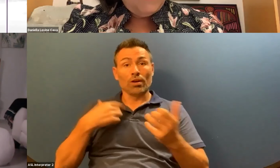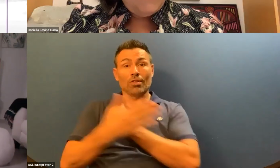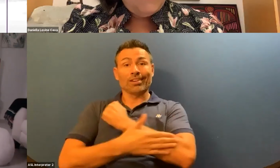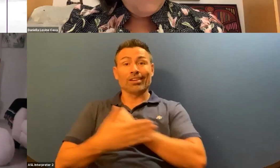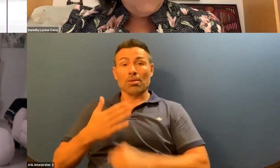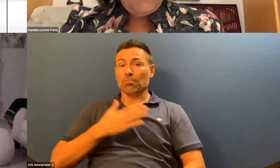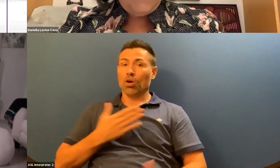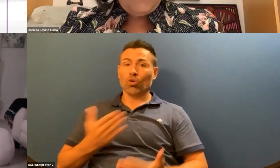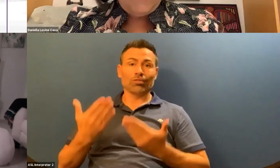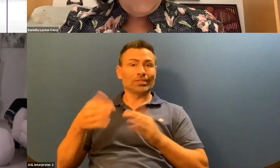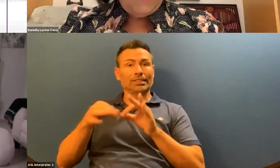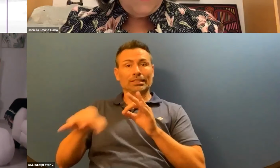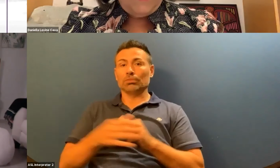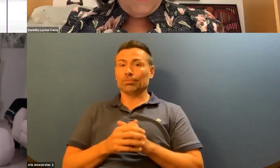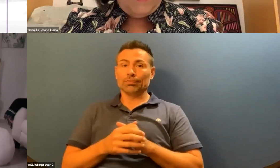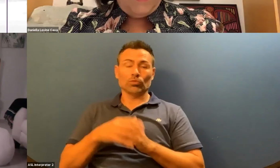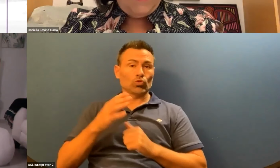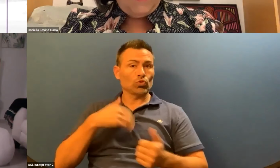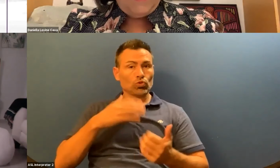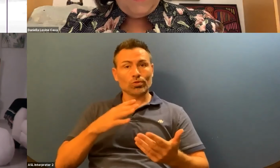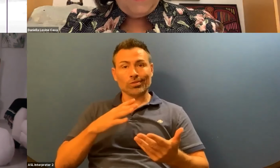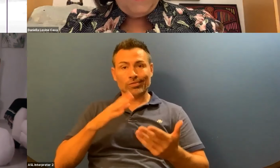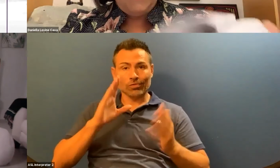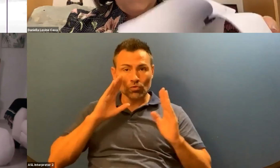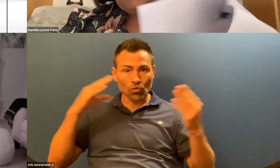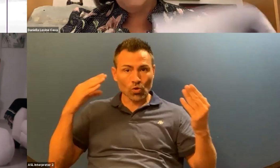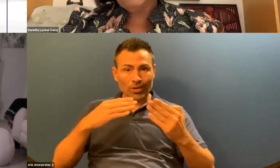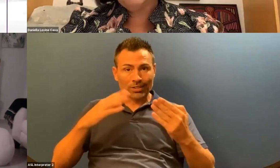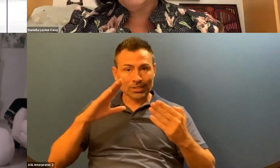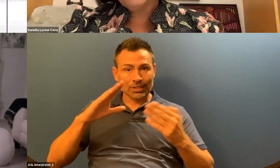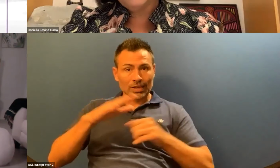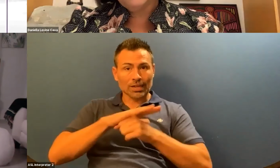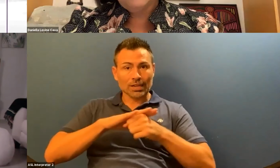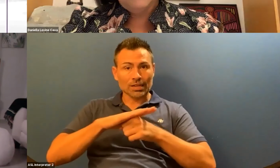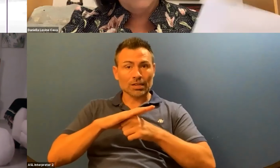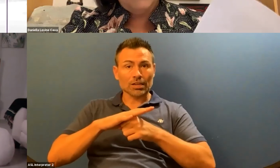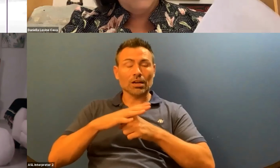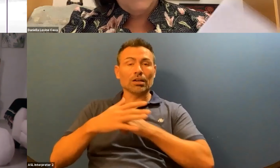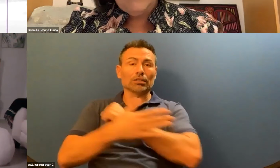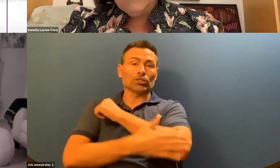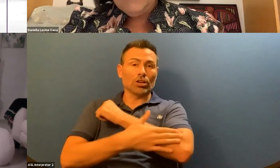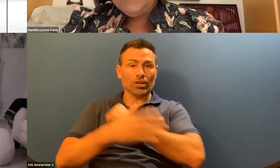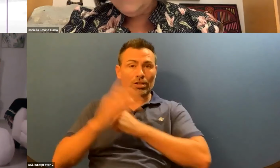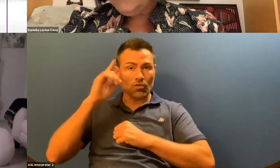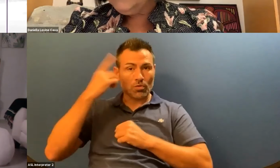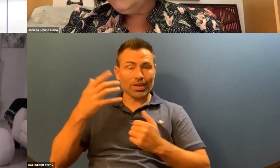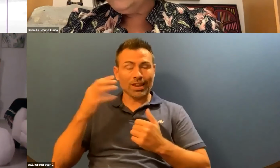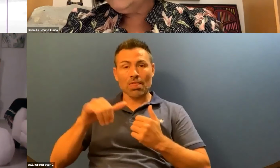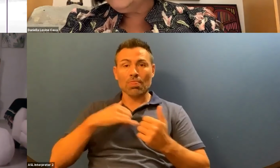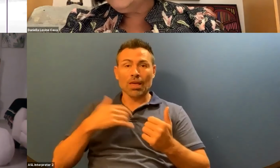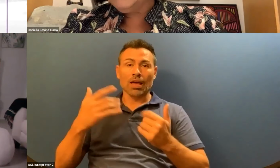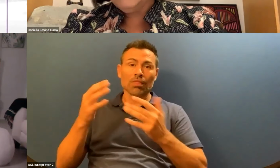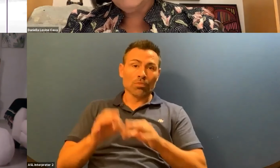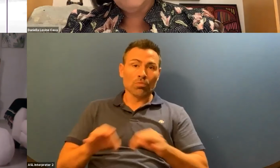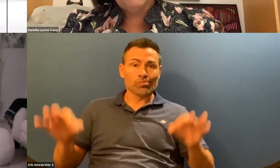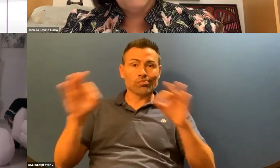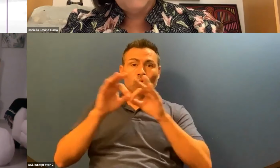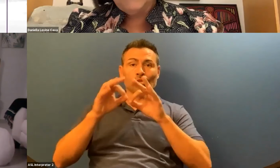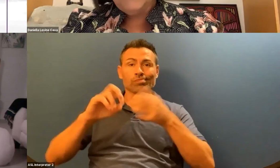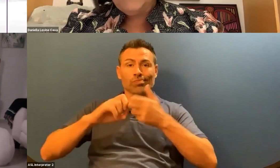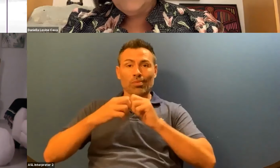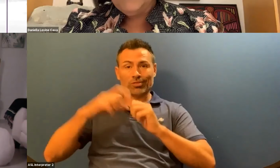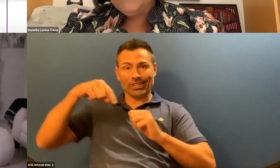simple. To readdress the issues, refocus our county government, and make sure that the core issues that we expect rendered are being taken